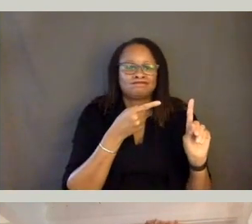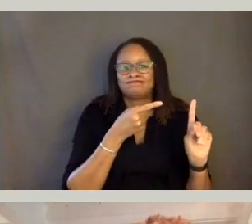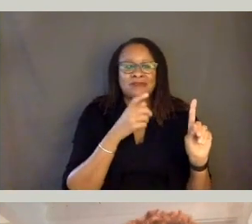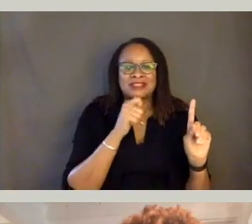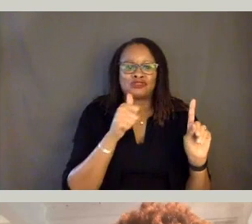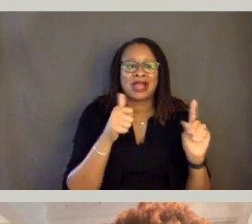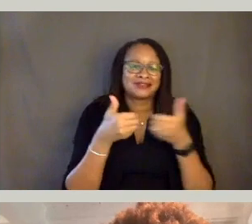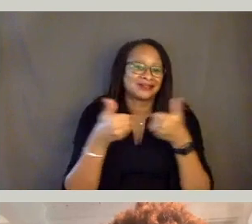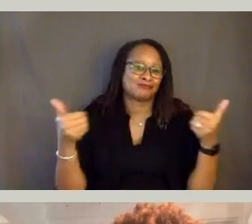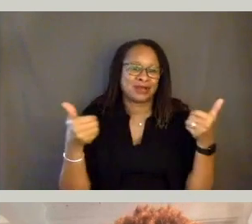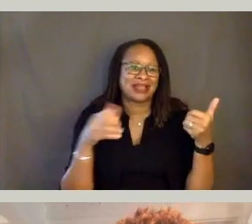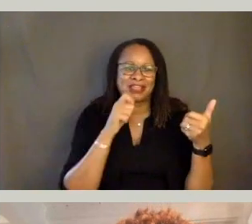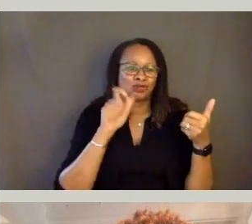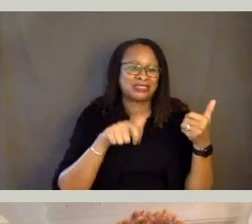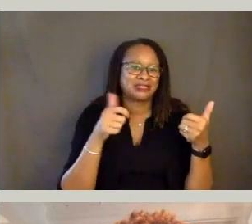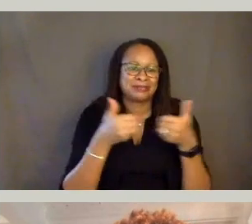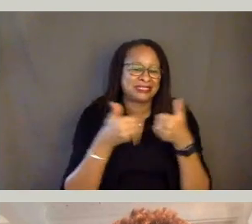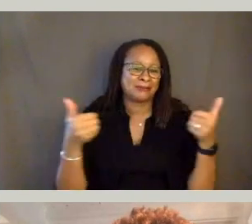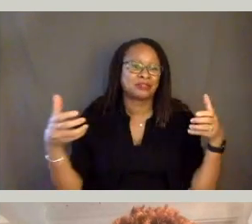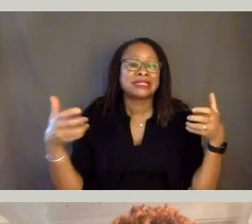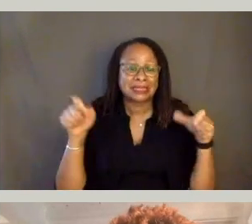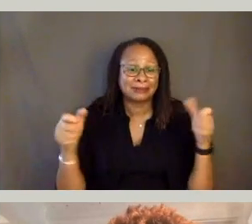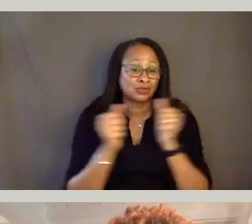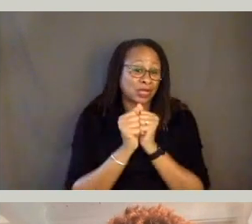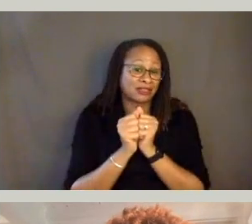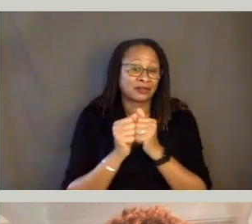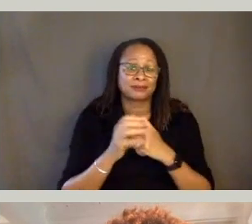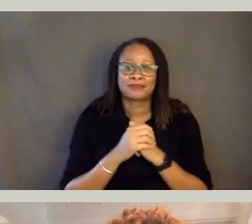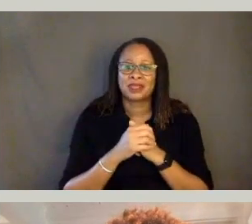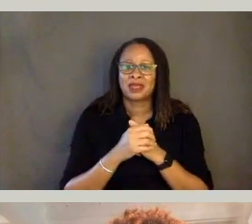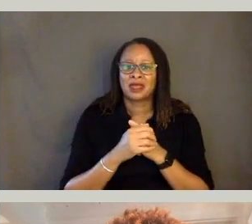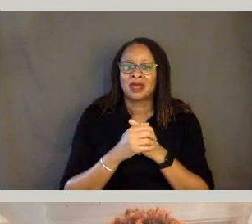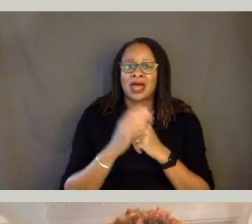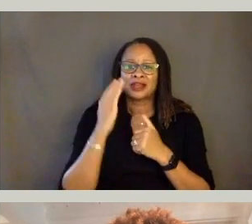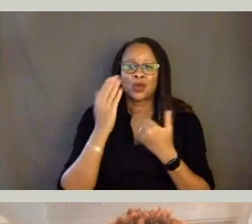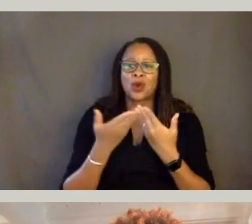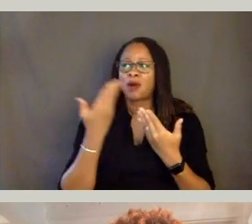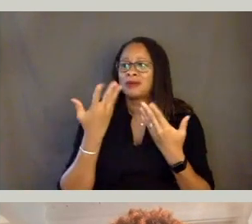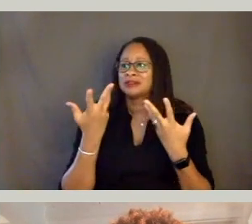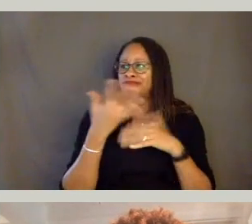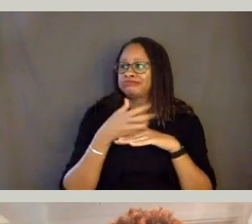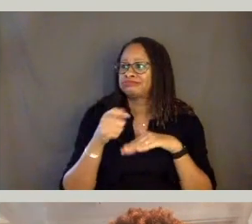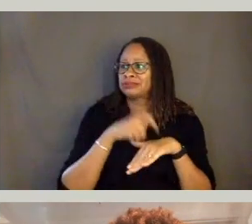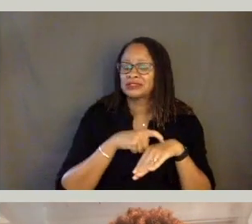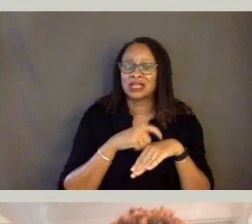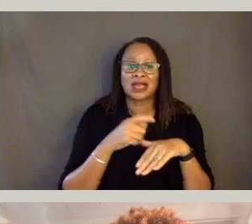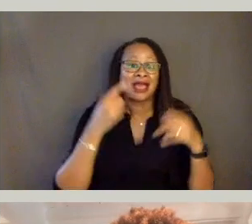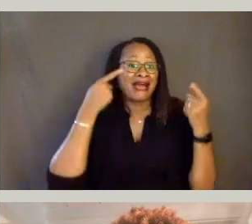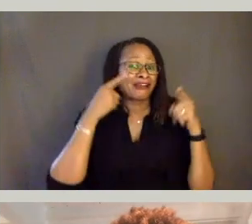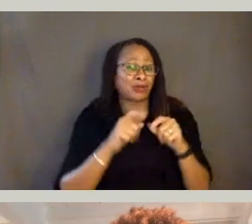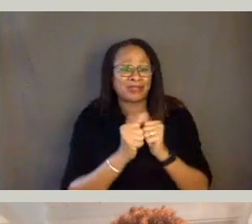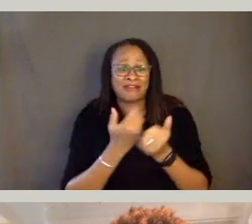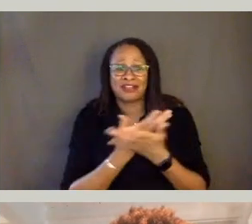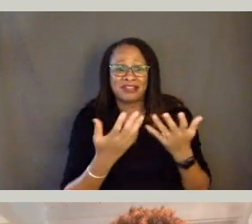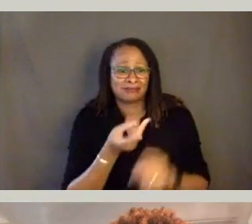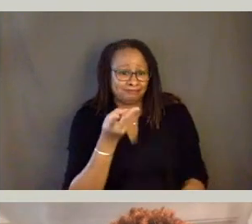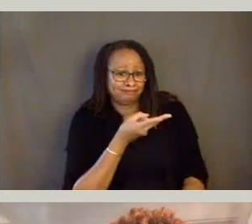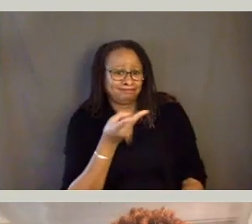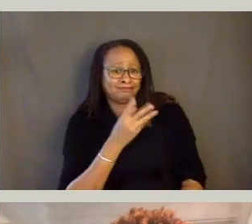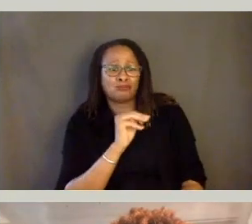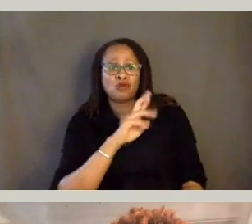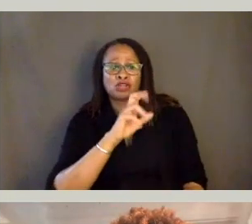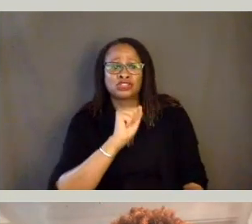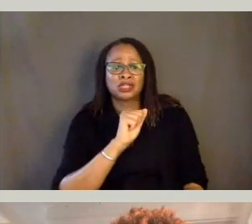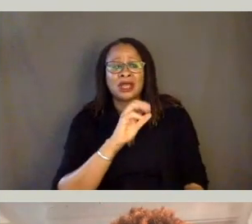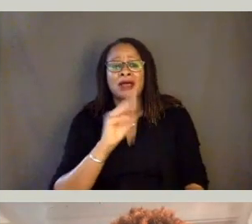mutually exclusive. I agree. Yeah. I'm gonna add one quick thing, though I know we're almost out of time. I totally agree with everything you just said, Marilyn, or both of you. And there was